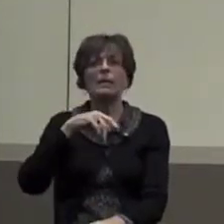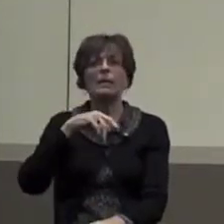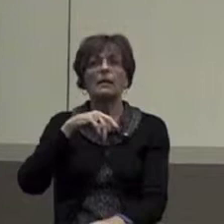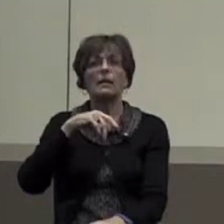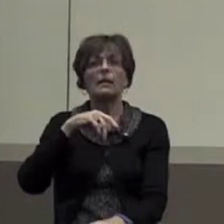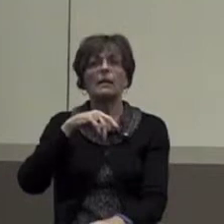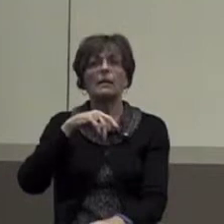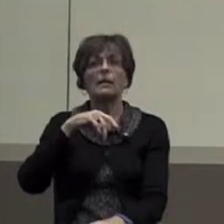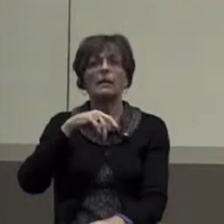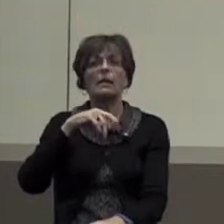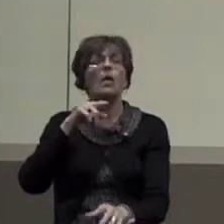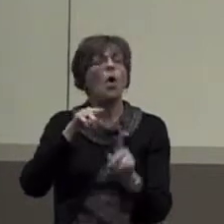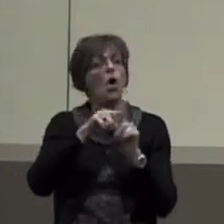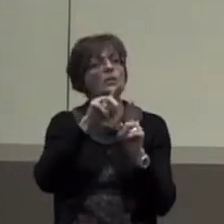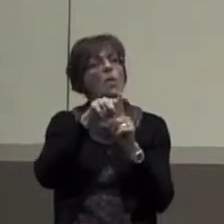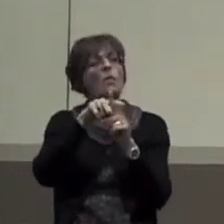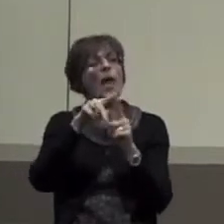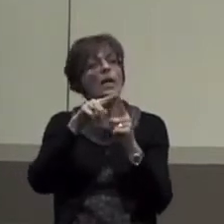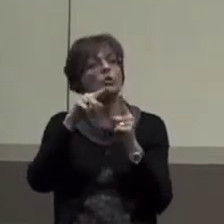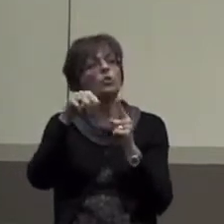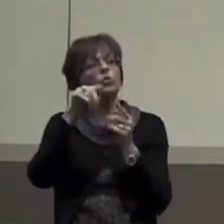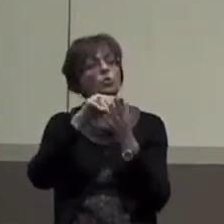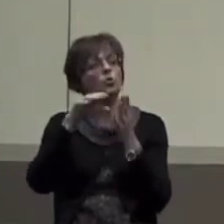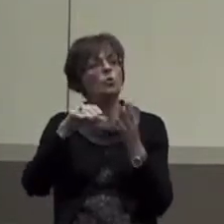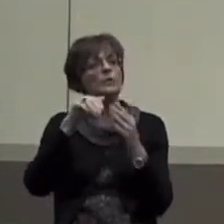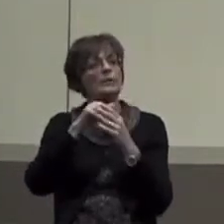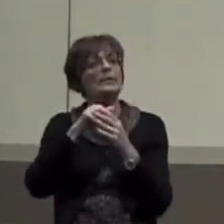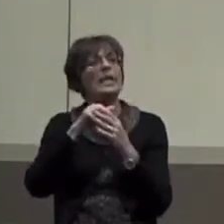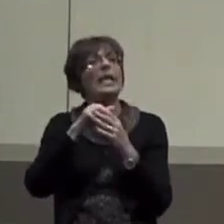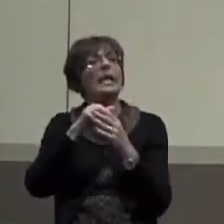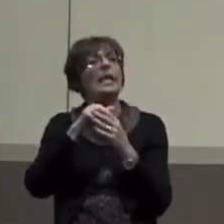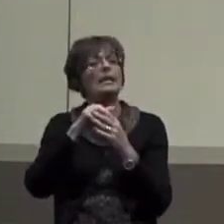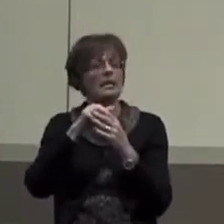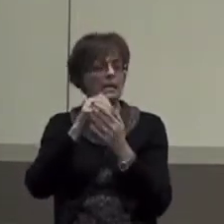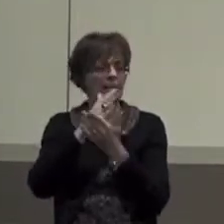that also applies if the students are in Section 504 too.